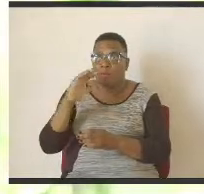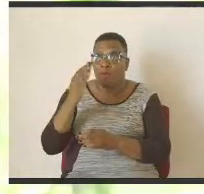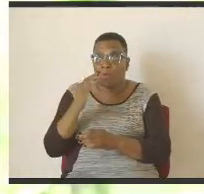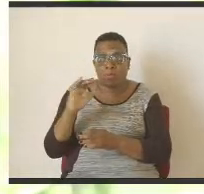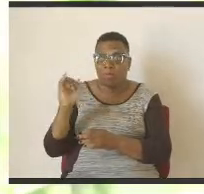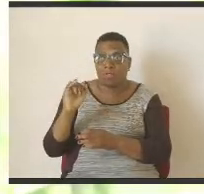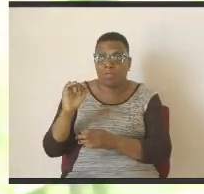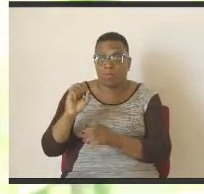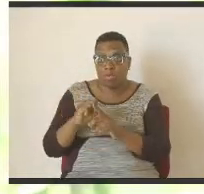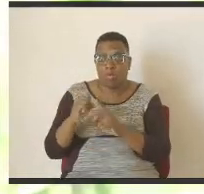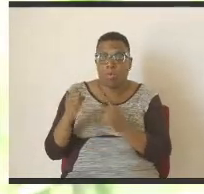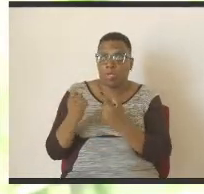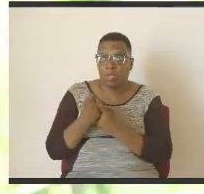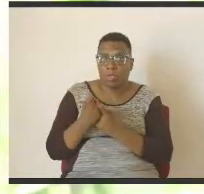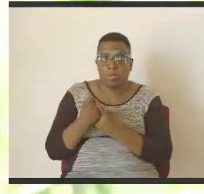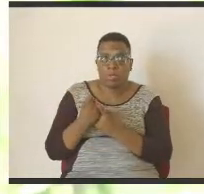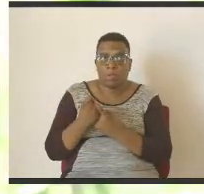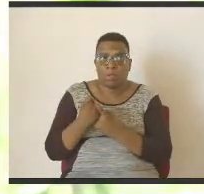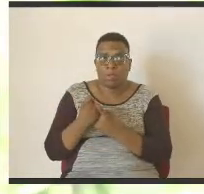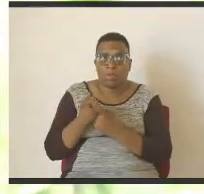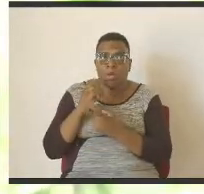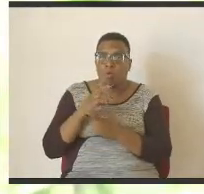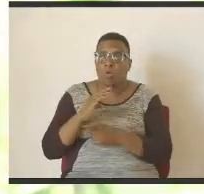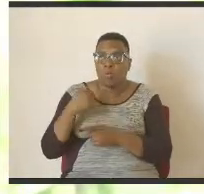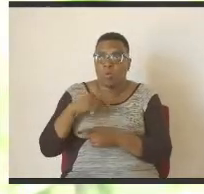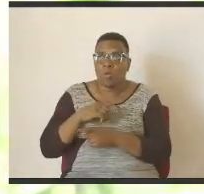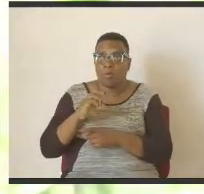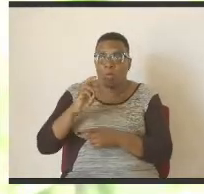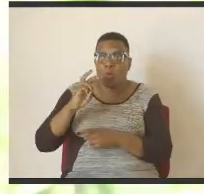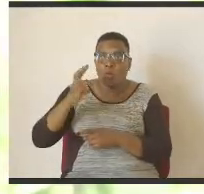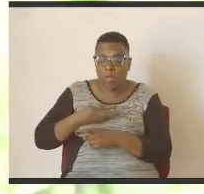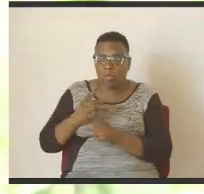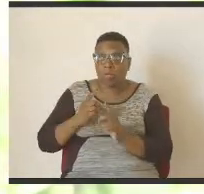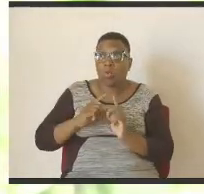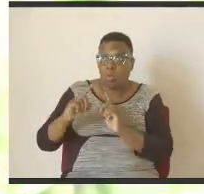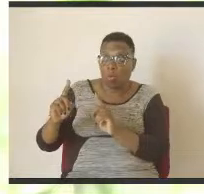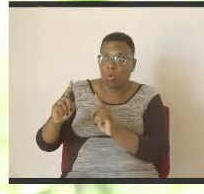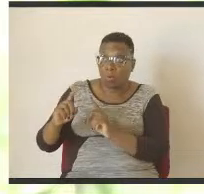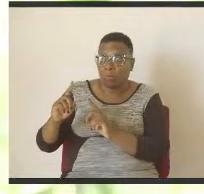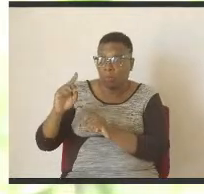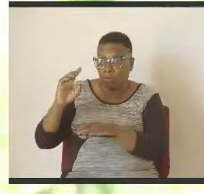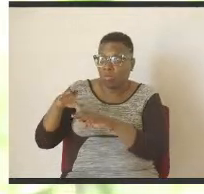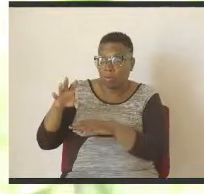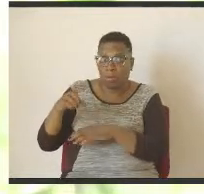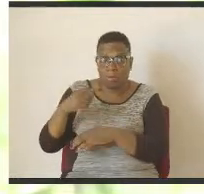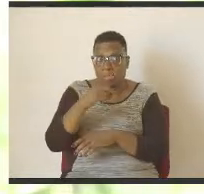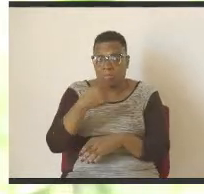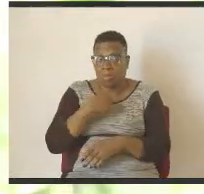situation, would we be willing to go? I know I would not.